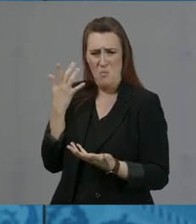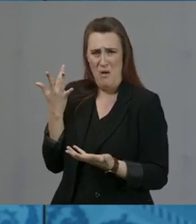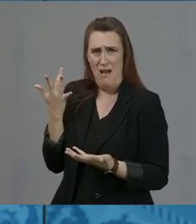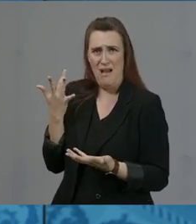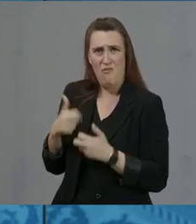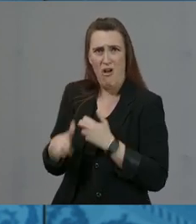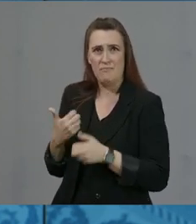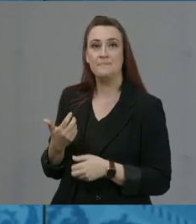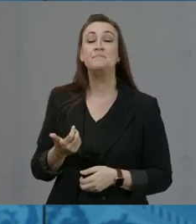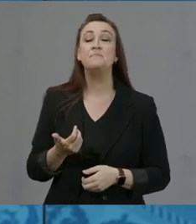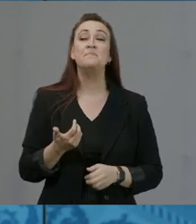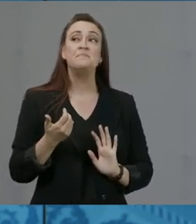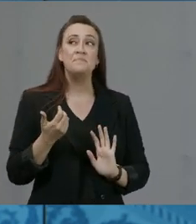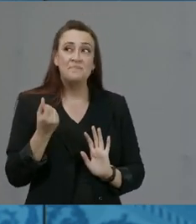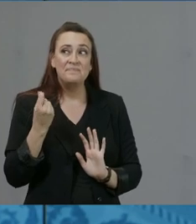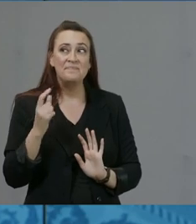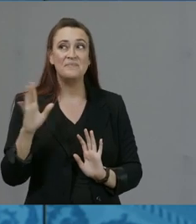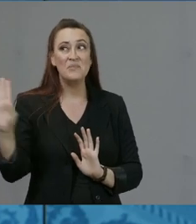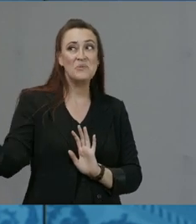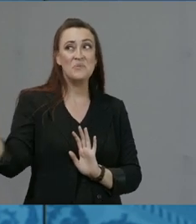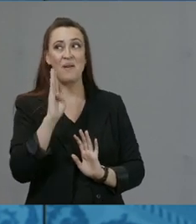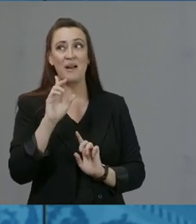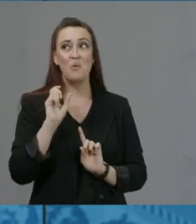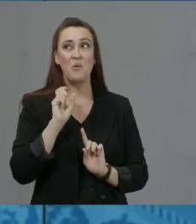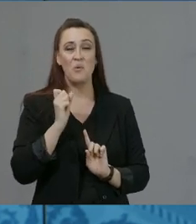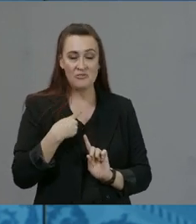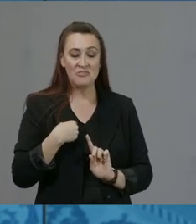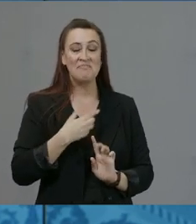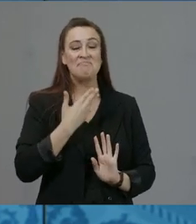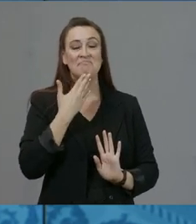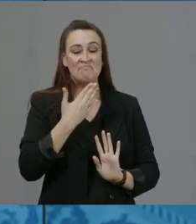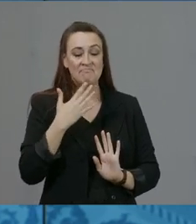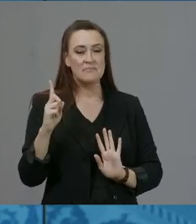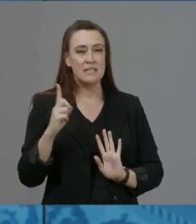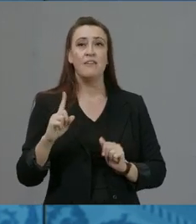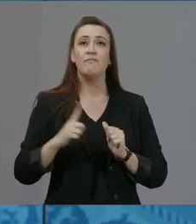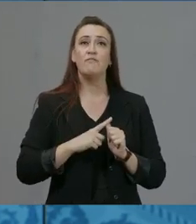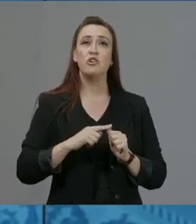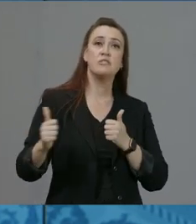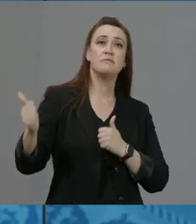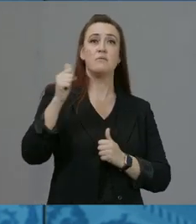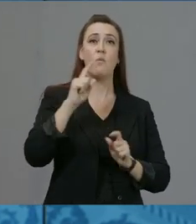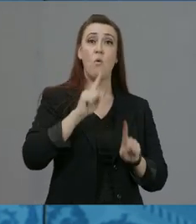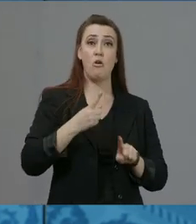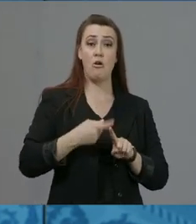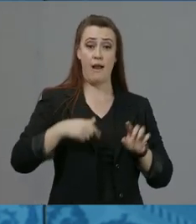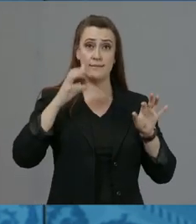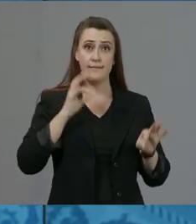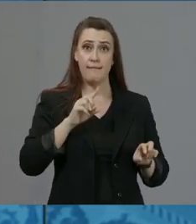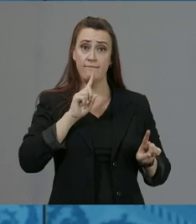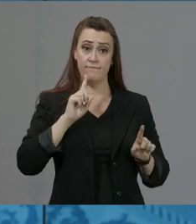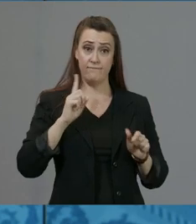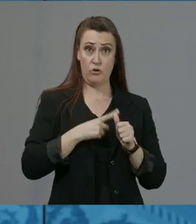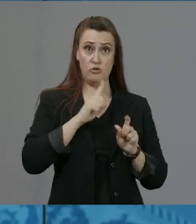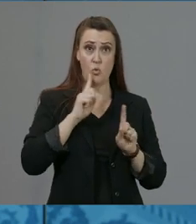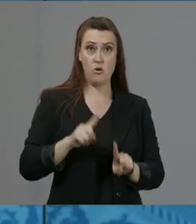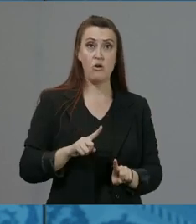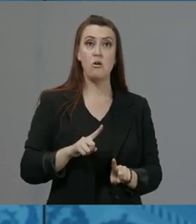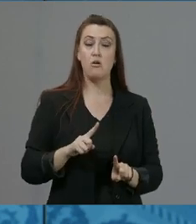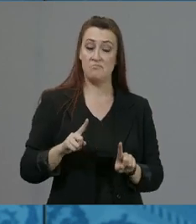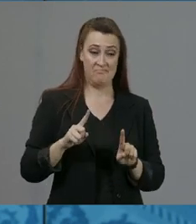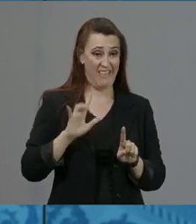I appreciate your bluntness. The first executive order that we put forward, the first one, on